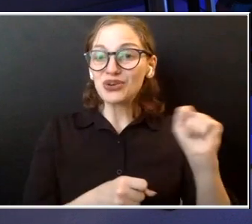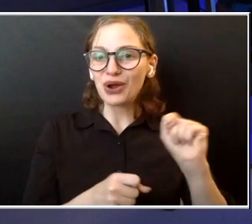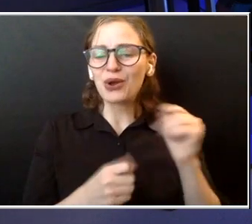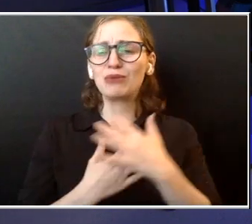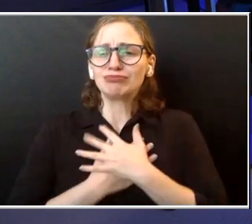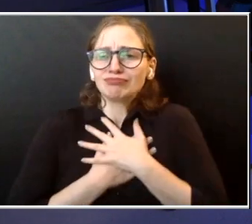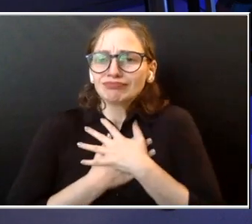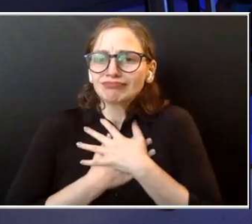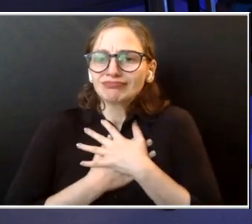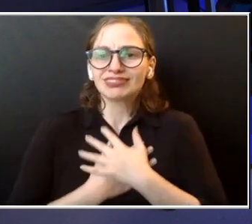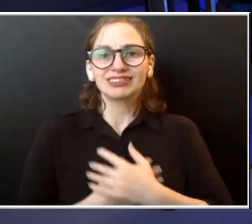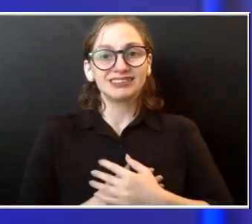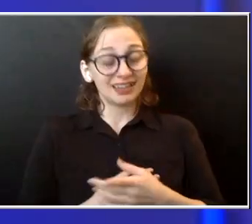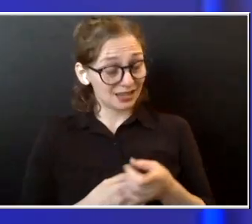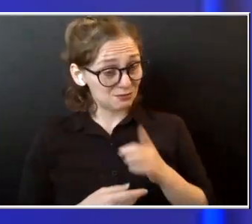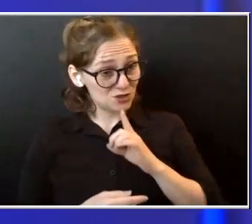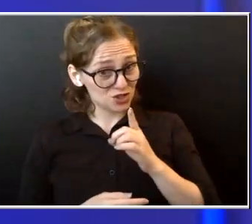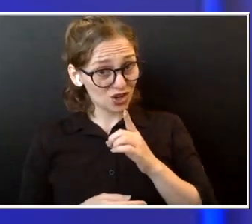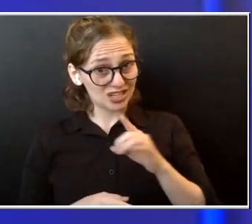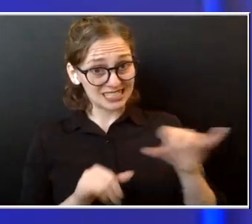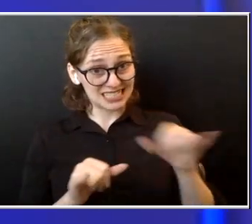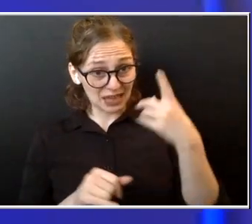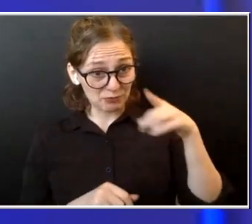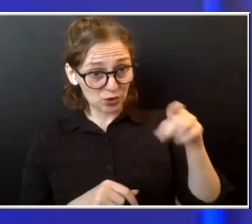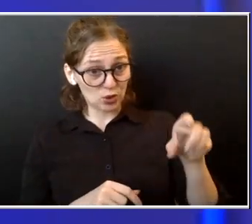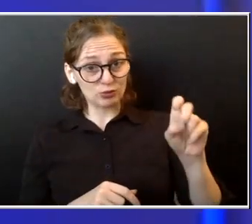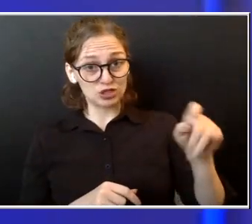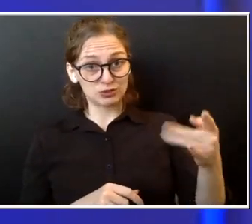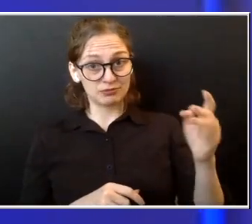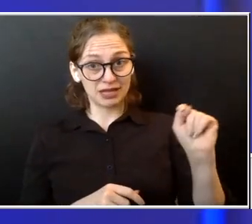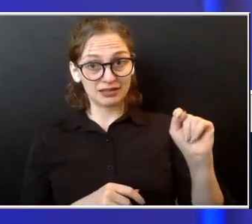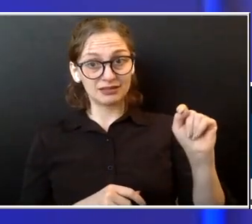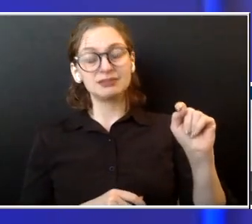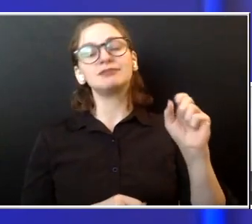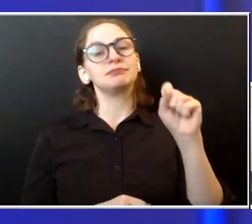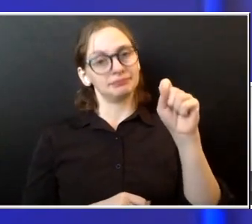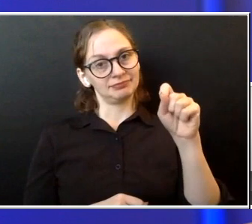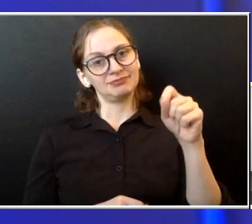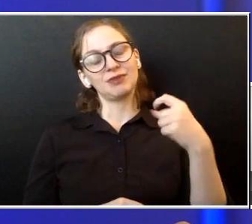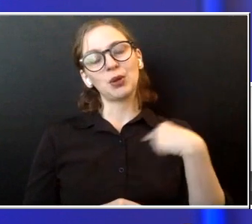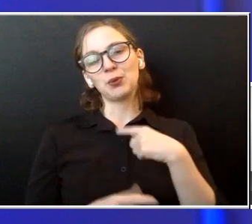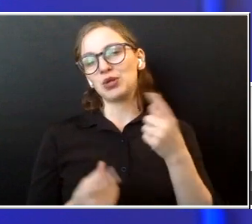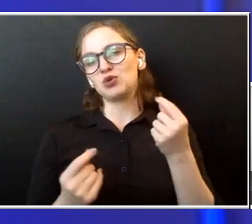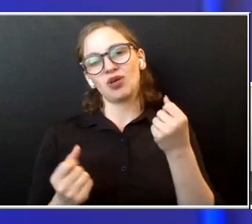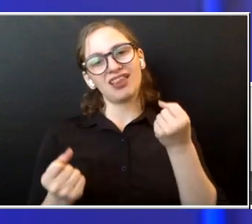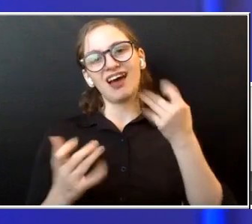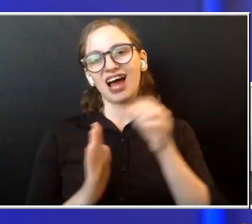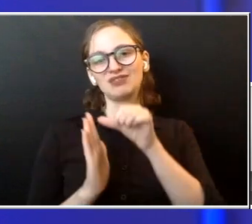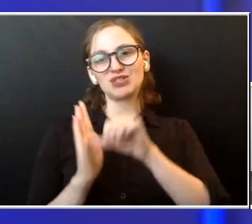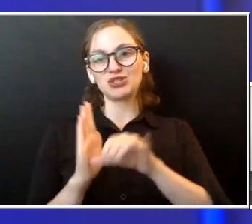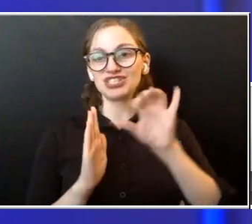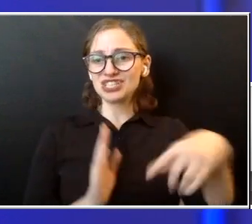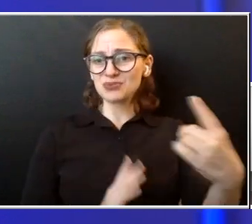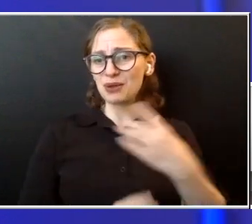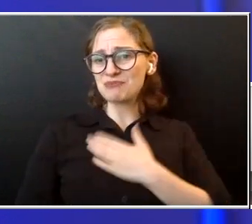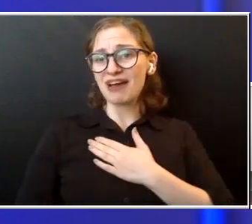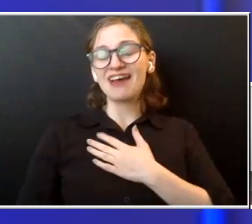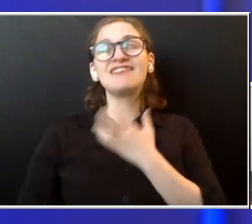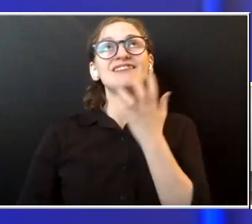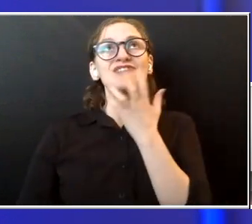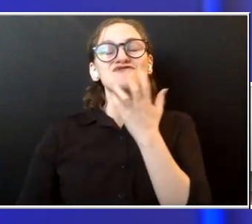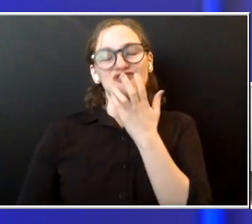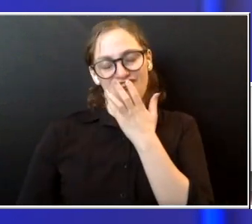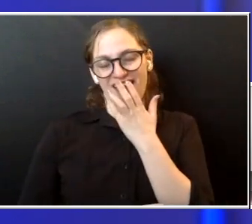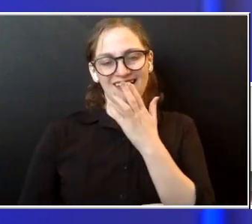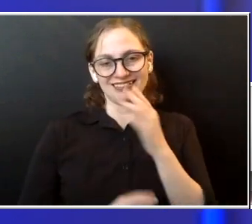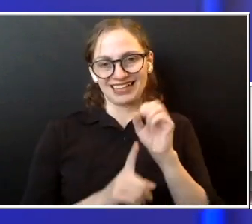in. Yeah, we do a lot of surgeries, but this is probably my favorite case because you take the kidney, it's cold, and this kidney, I was like, it